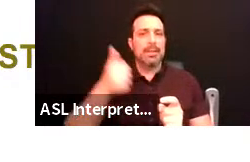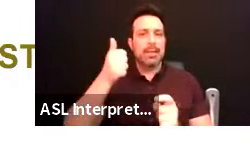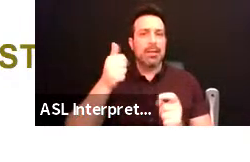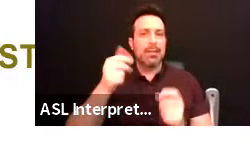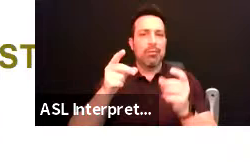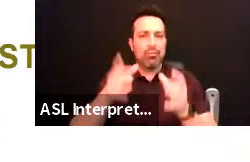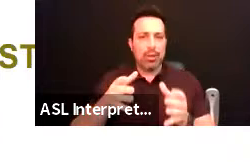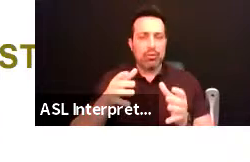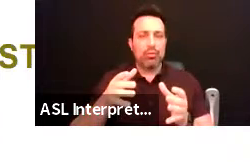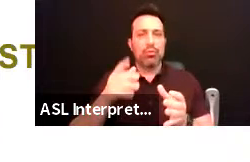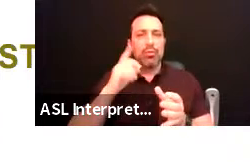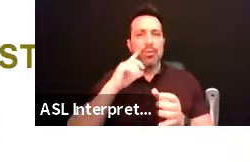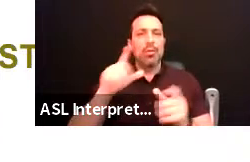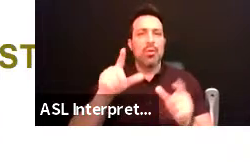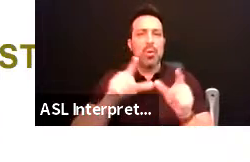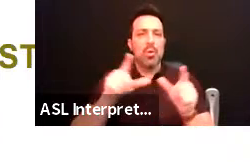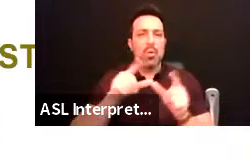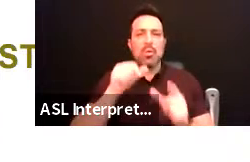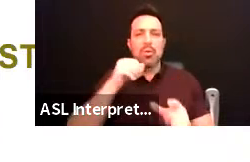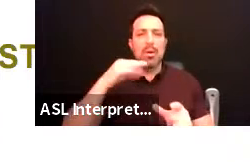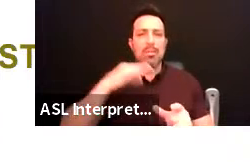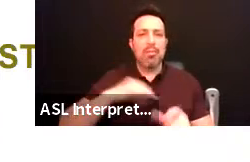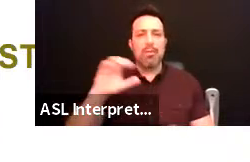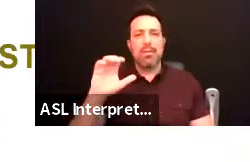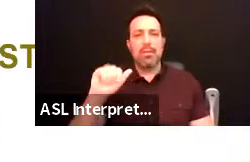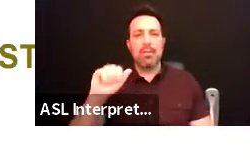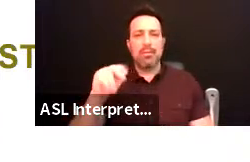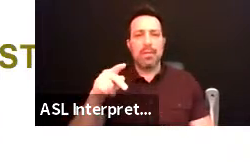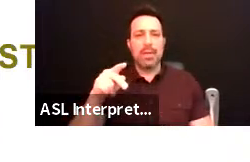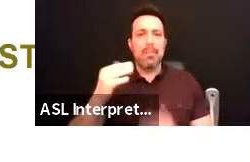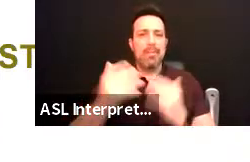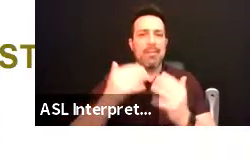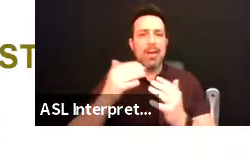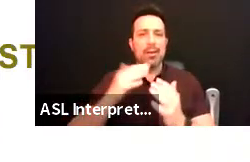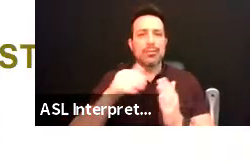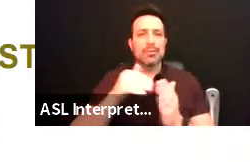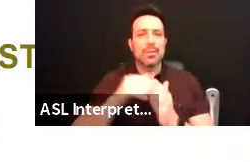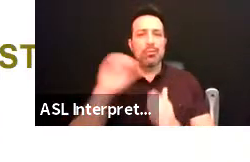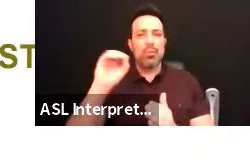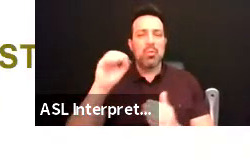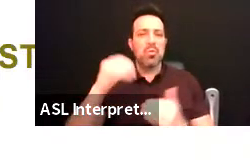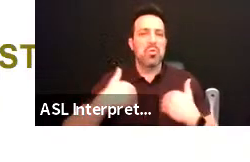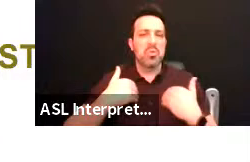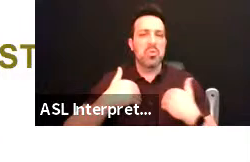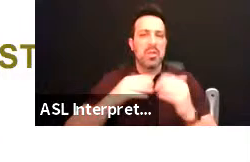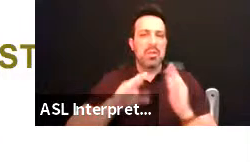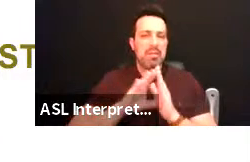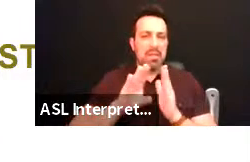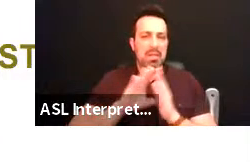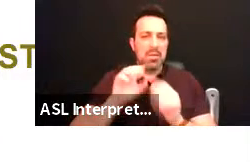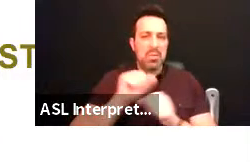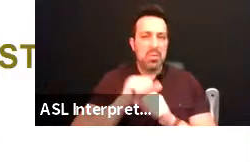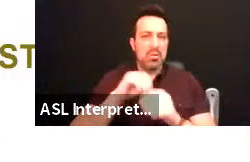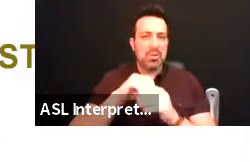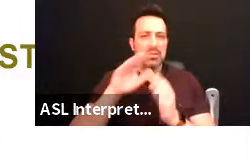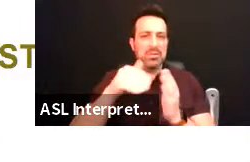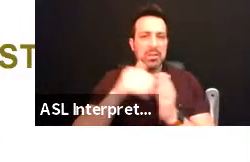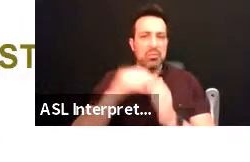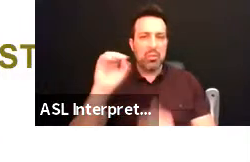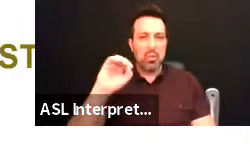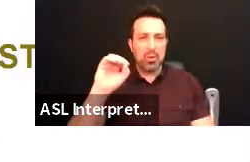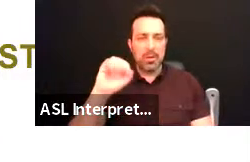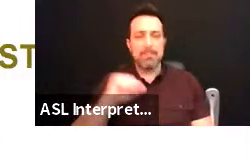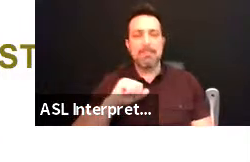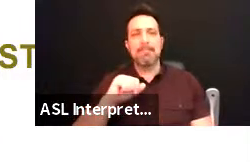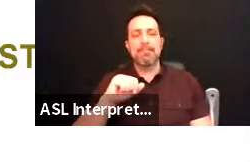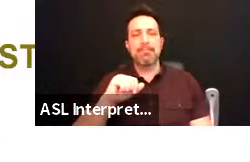director of a local nonprofit, Campfire Central Oregon. We do youth development work here in Central Oregon.